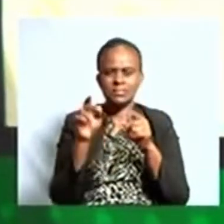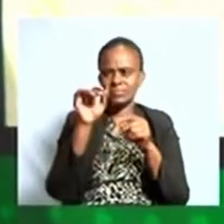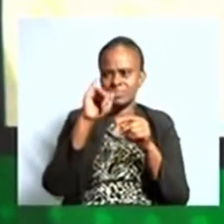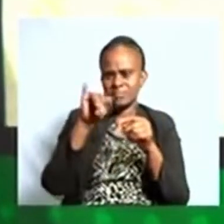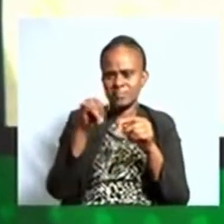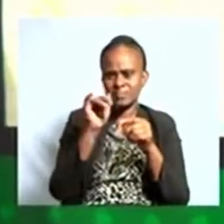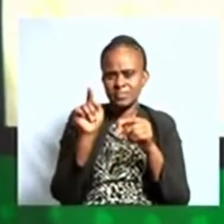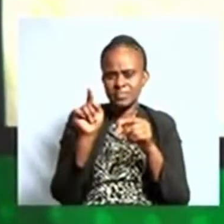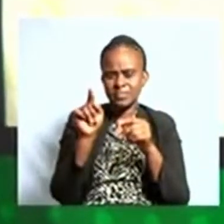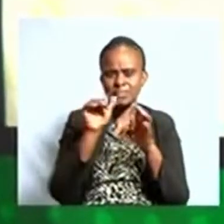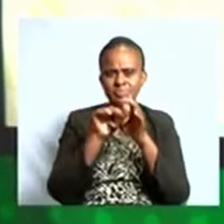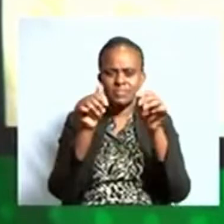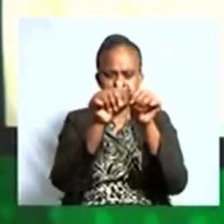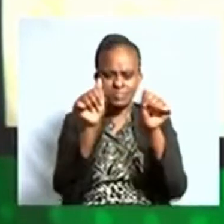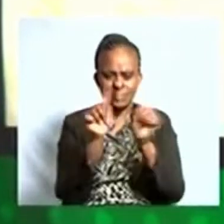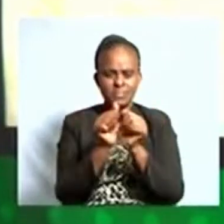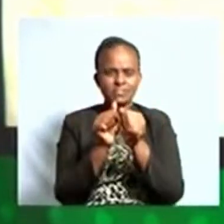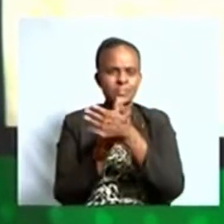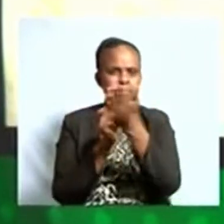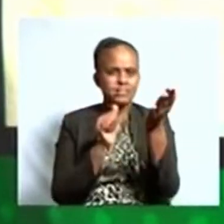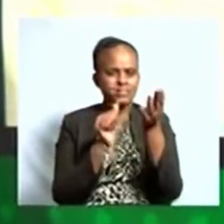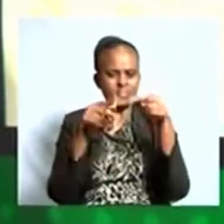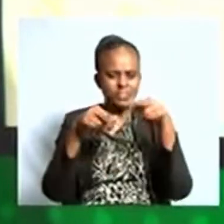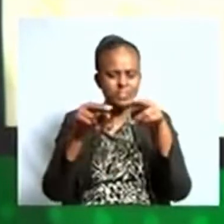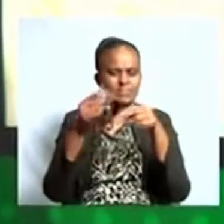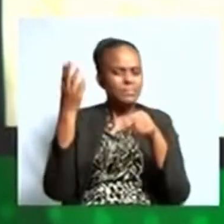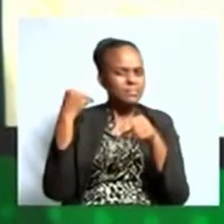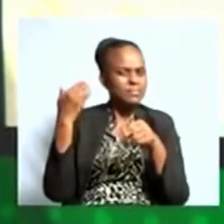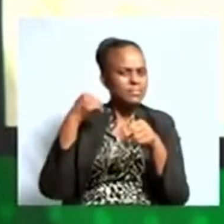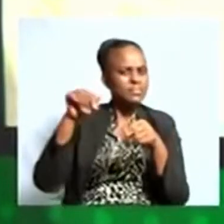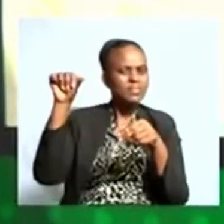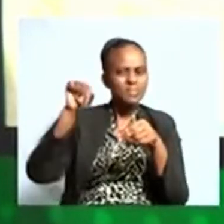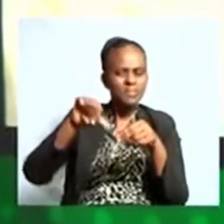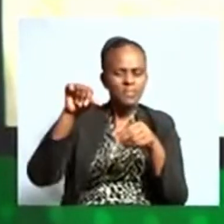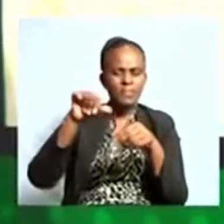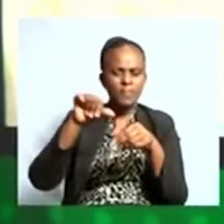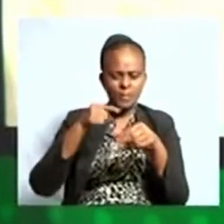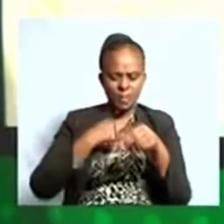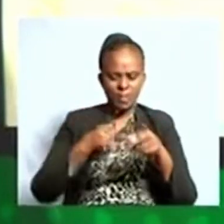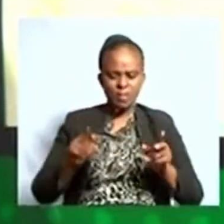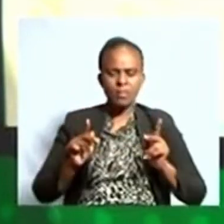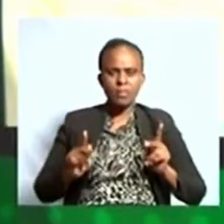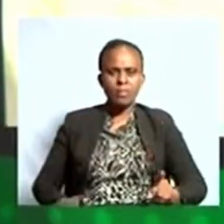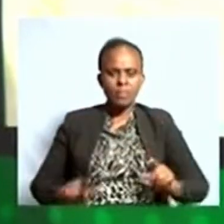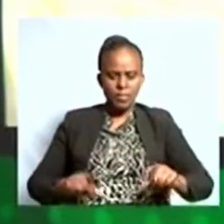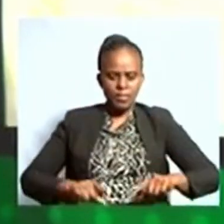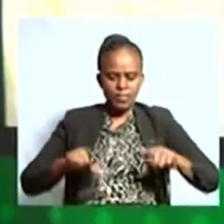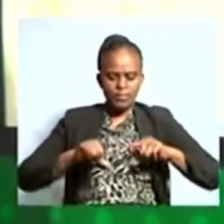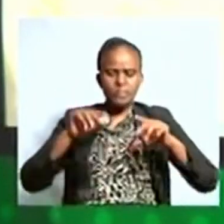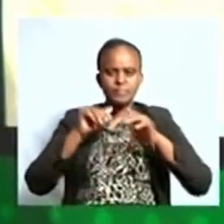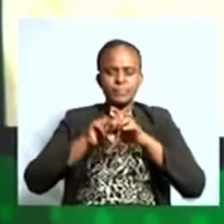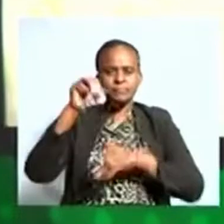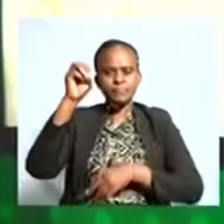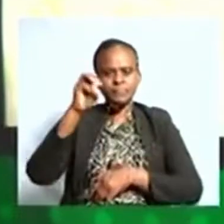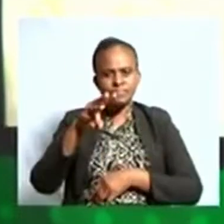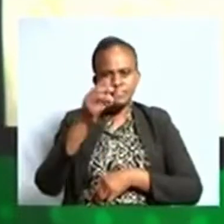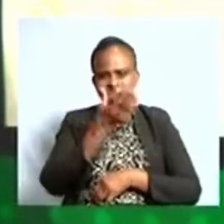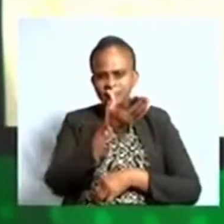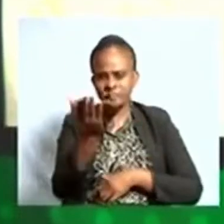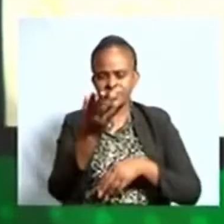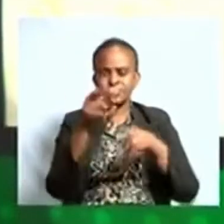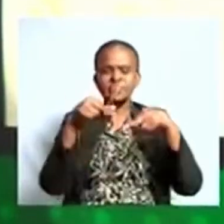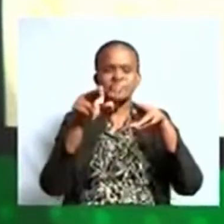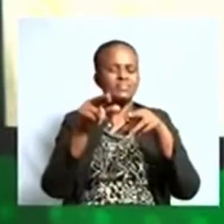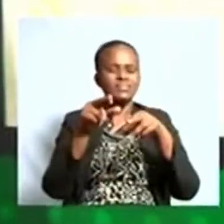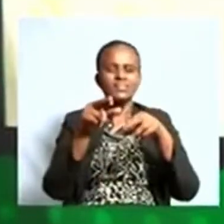that area, these roads were very bad. As a person who lives in Munali, these are roads that